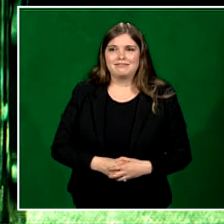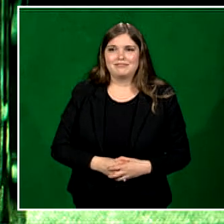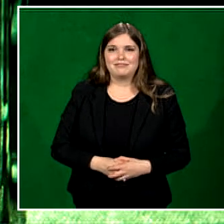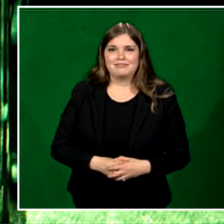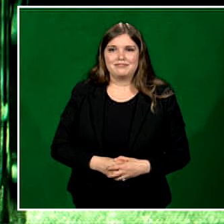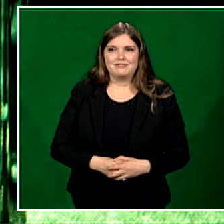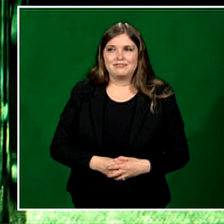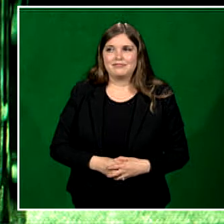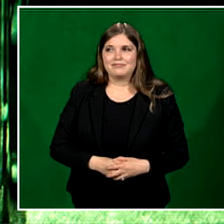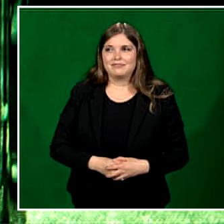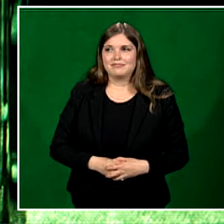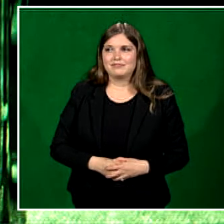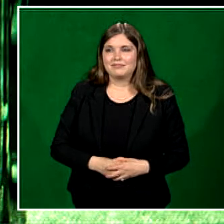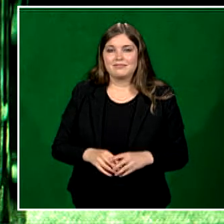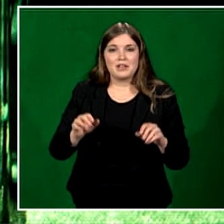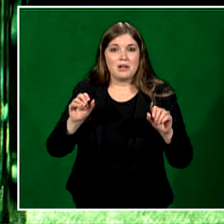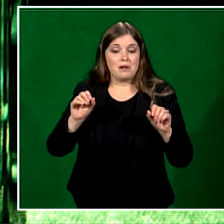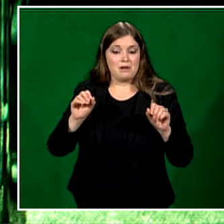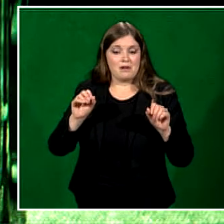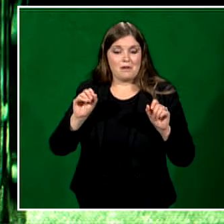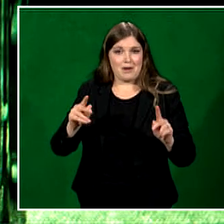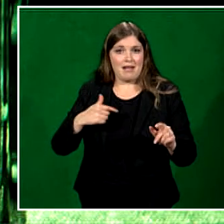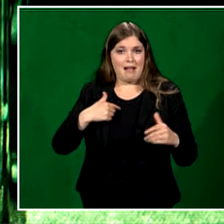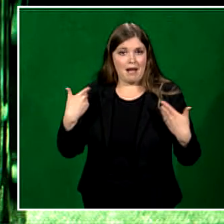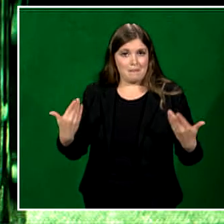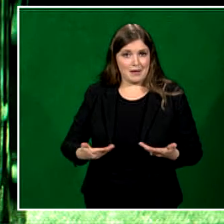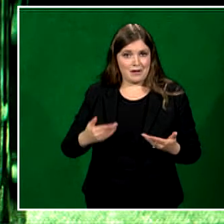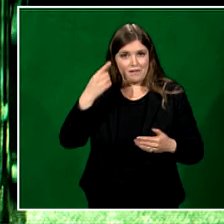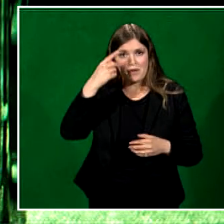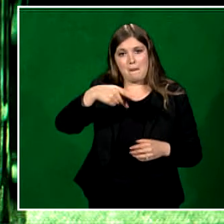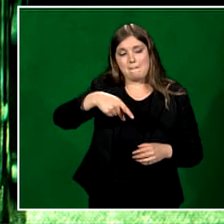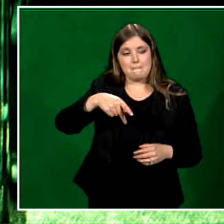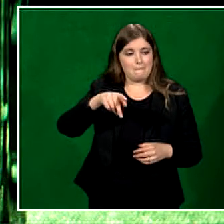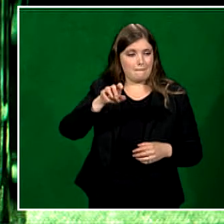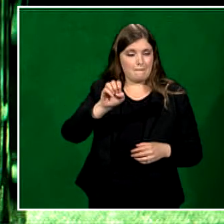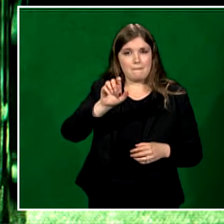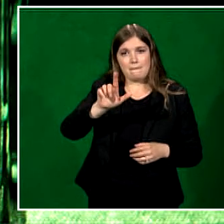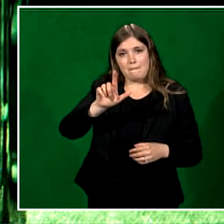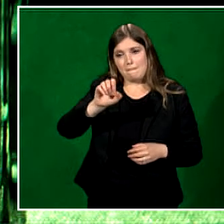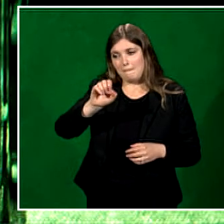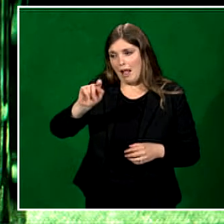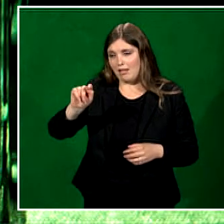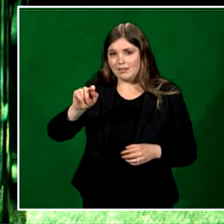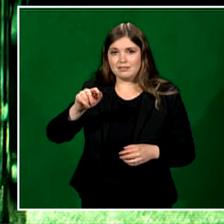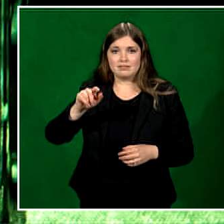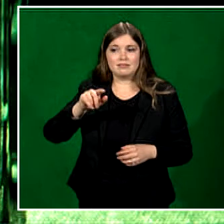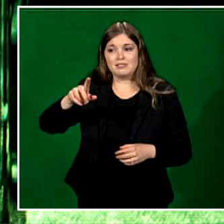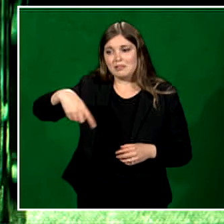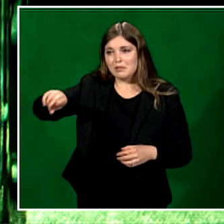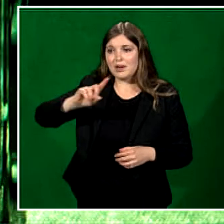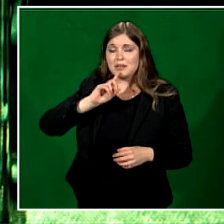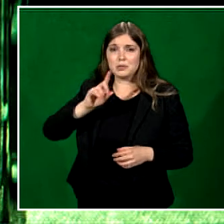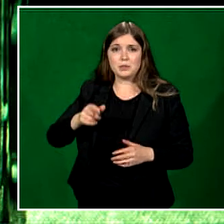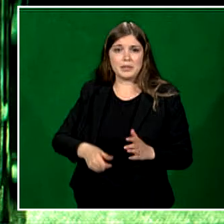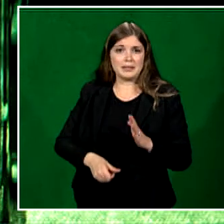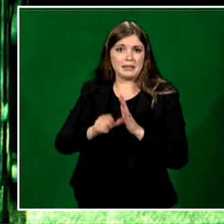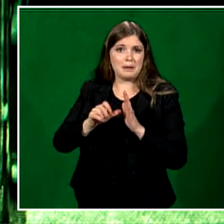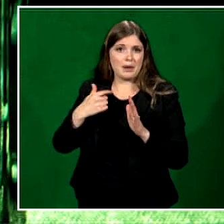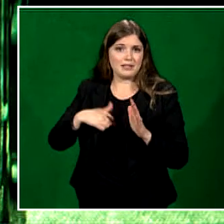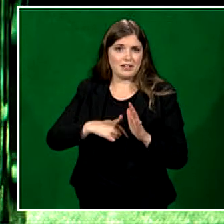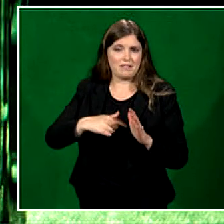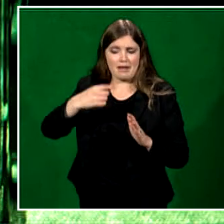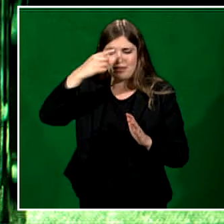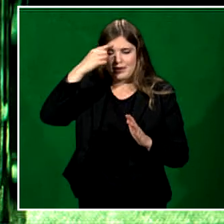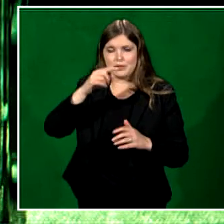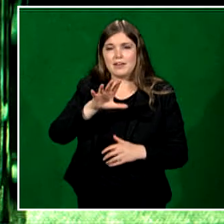Okay, I guess I'm here for Pellet, and Pellet, you really impressed us with I guess it was the 50% of growth of